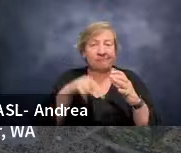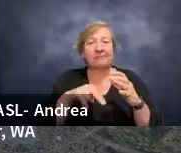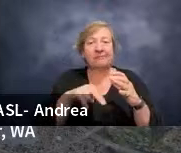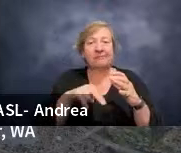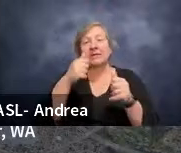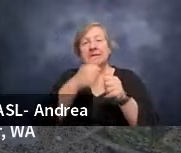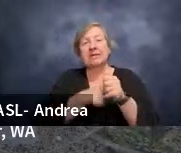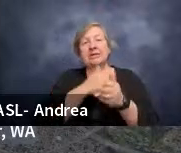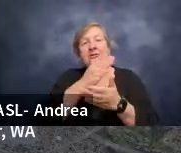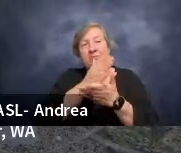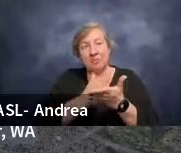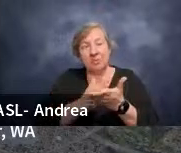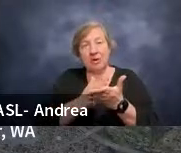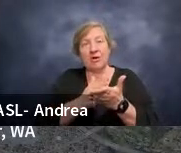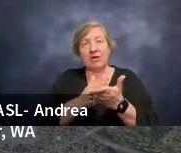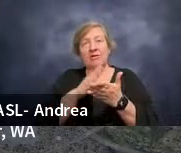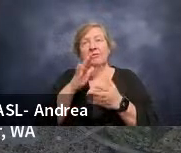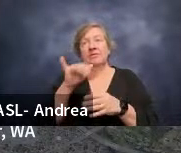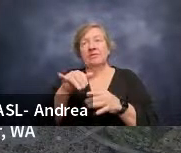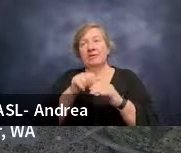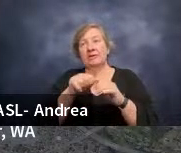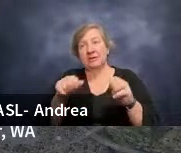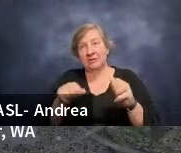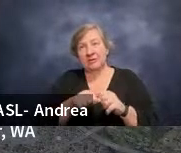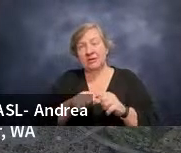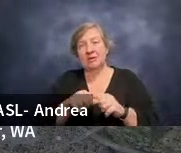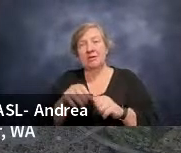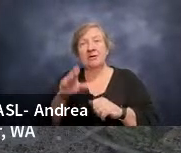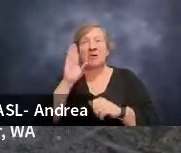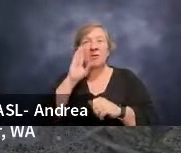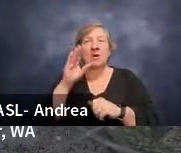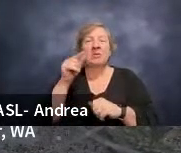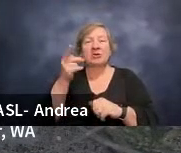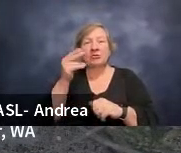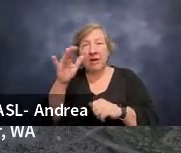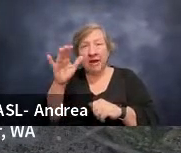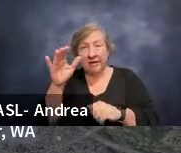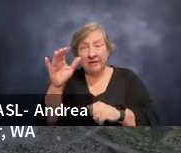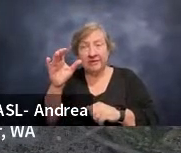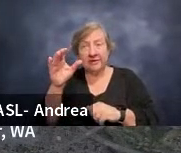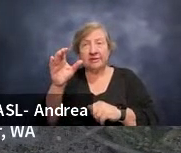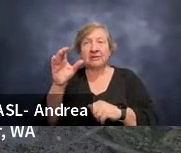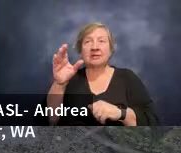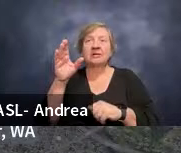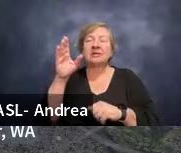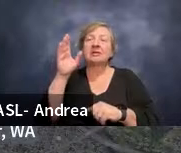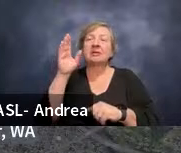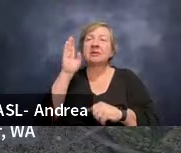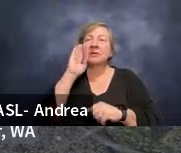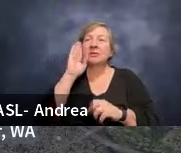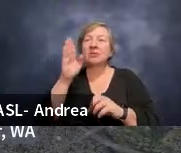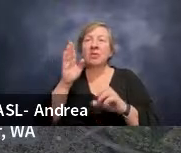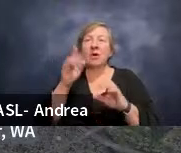corridor, and there will be graphics that will be able to illustrate each of the